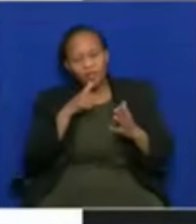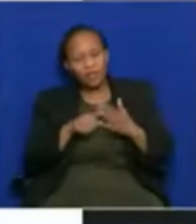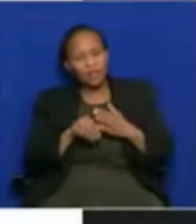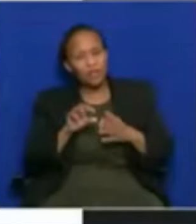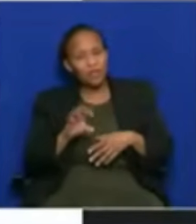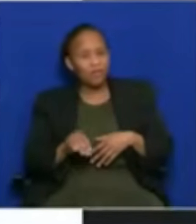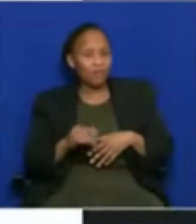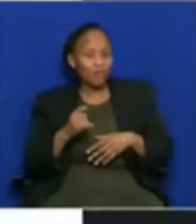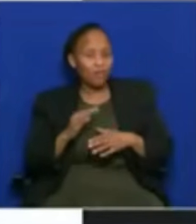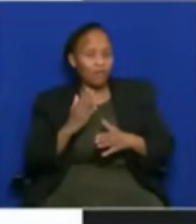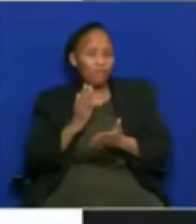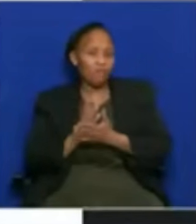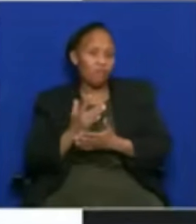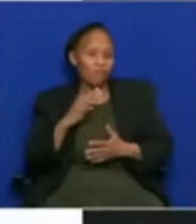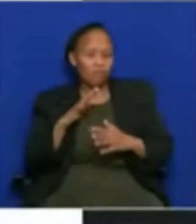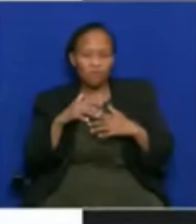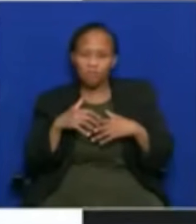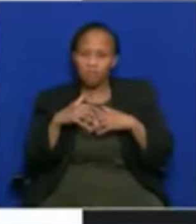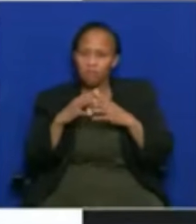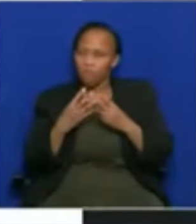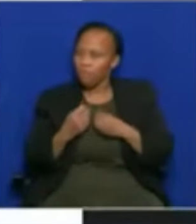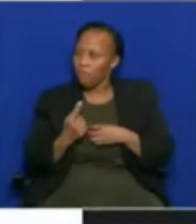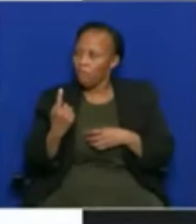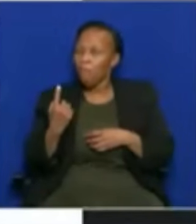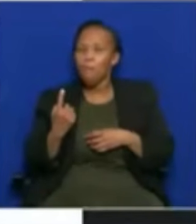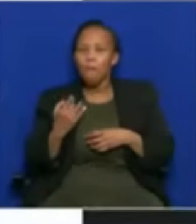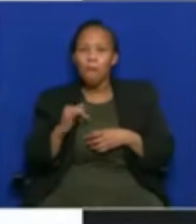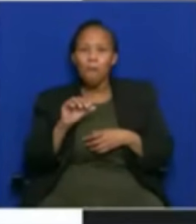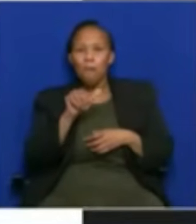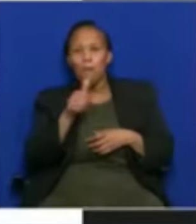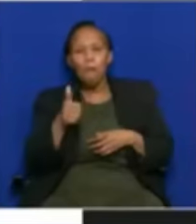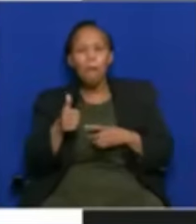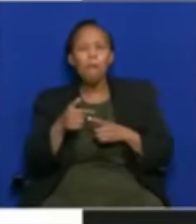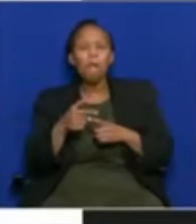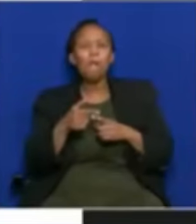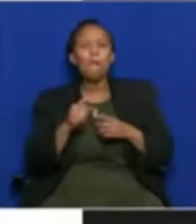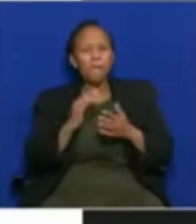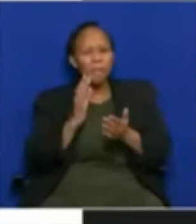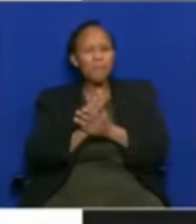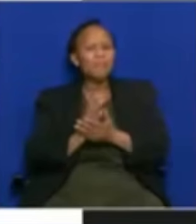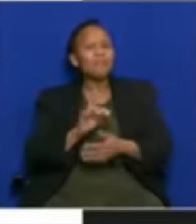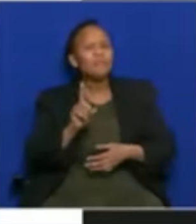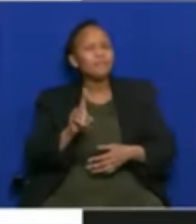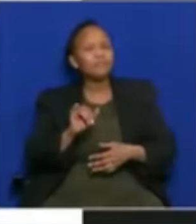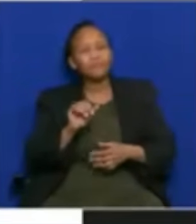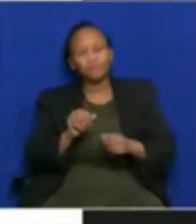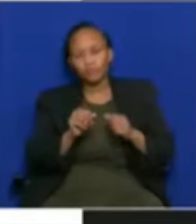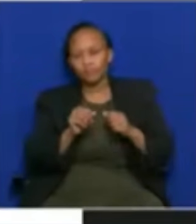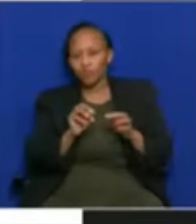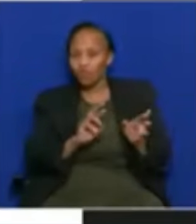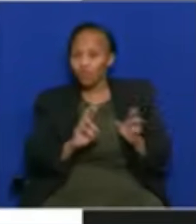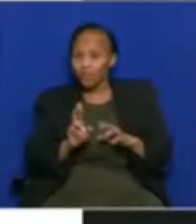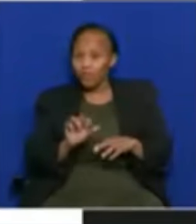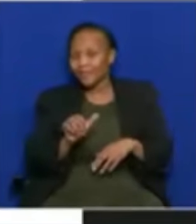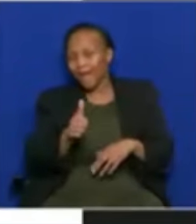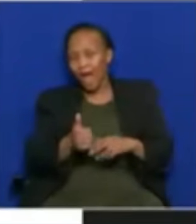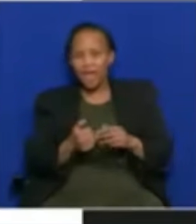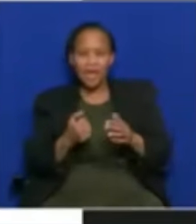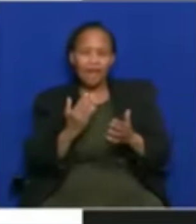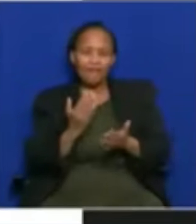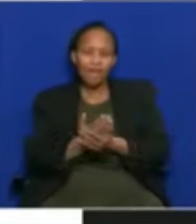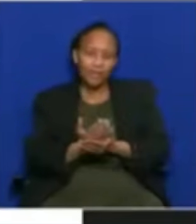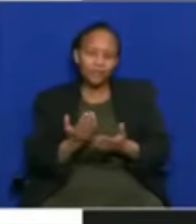What was the other fact, if any? You keep referencing other fact that you needed to establish with General Khan. What fact is that?